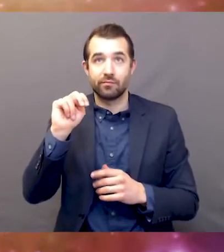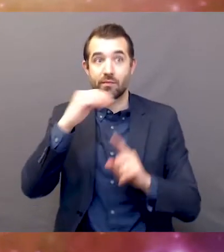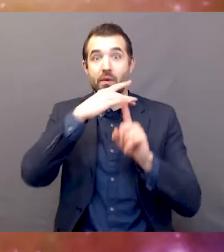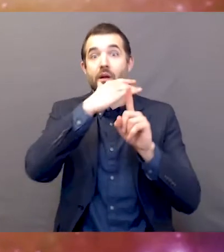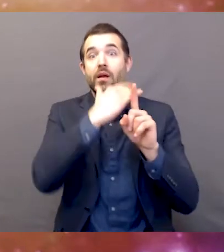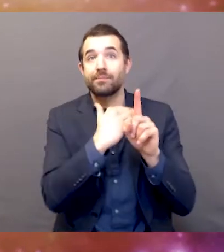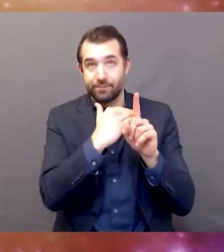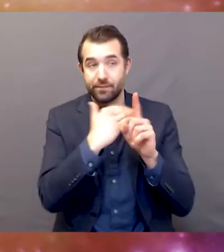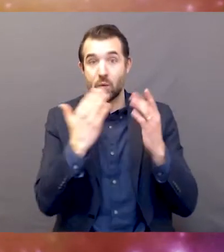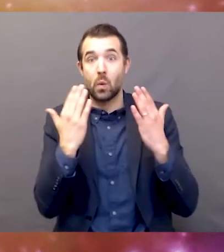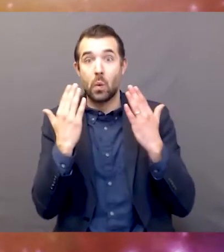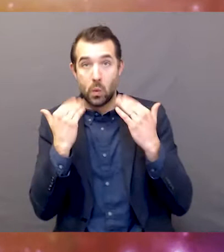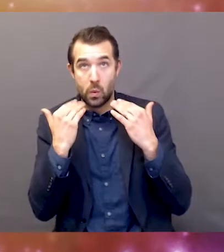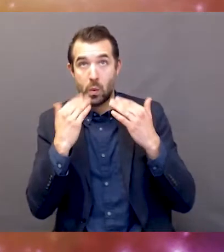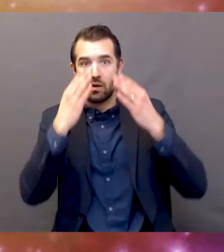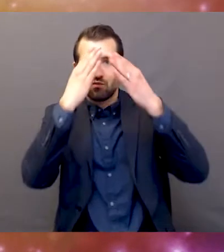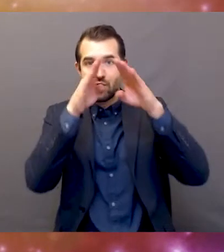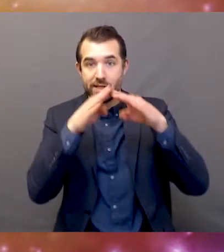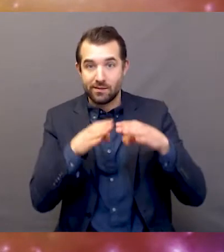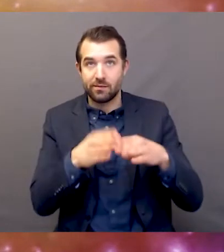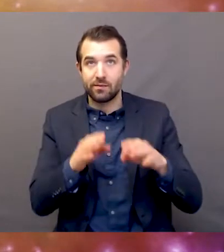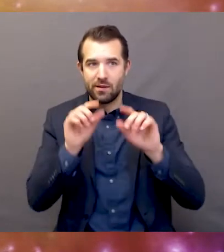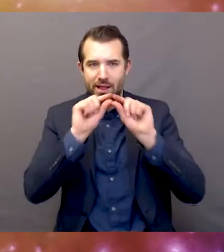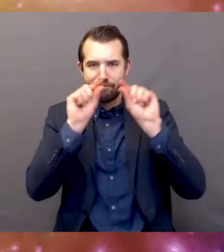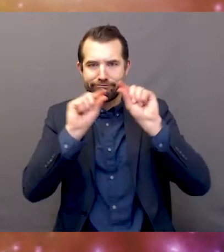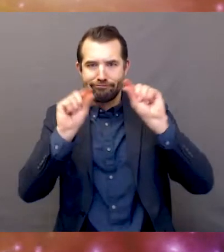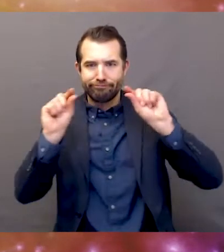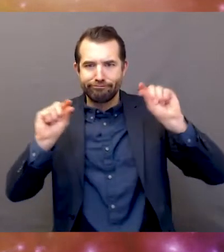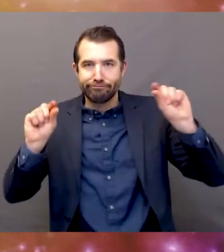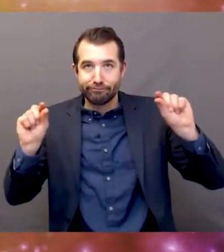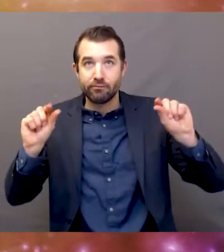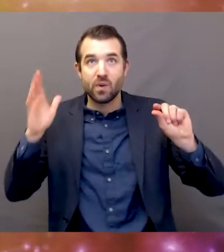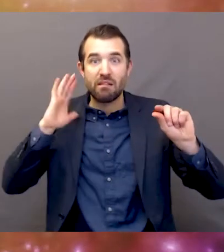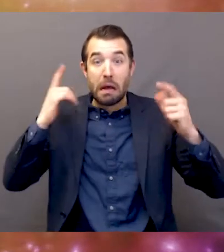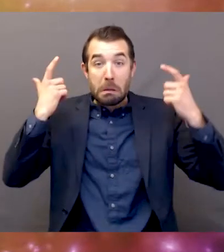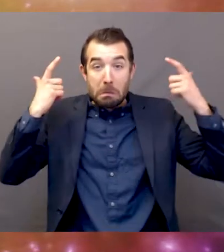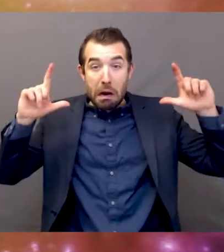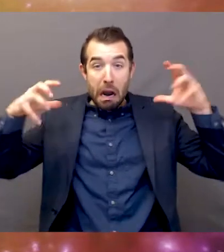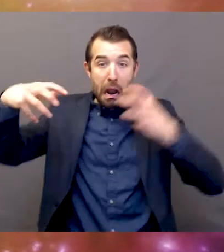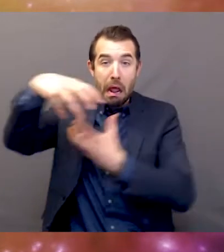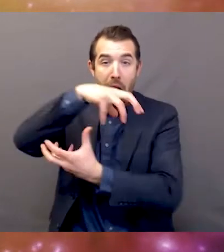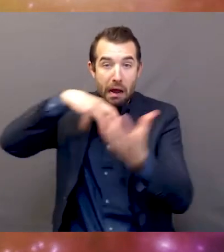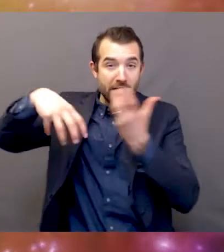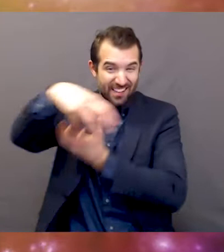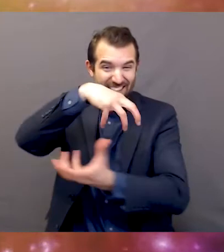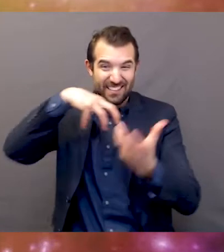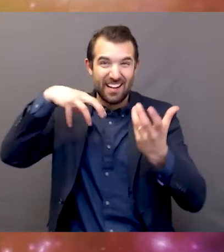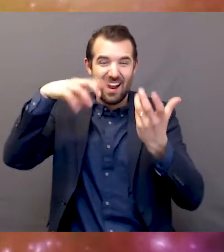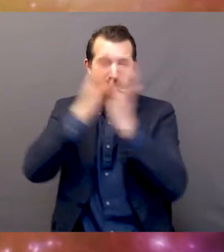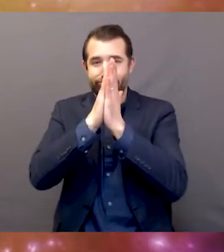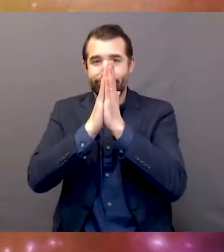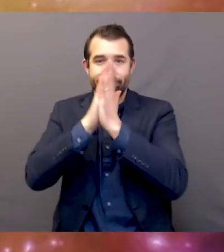into smaller components. And for these smaller systems, the baryons become dominant rather than the dark matter as in clusters. Hence, our